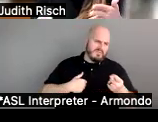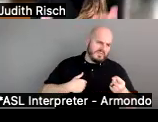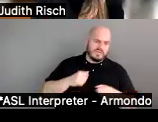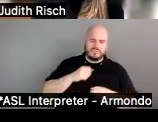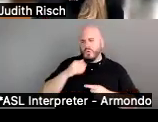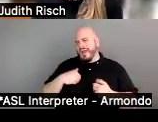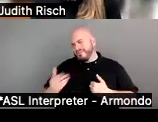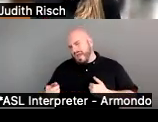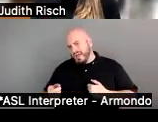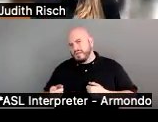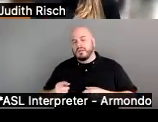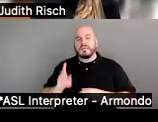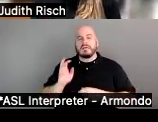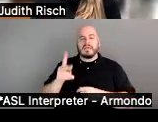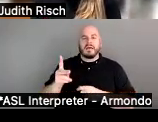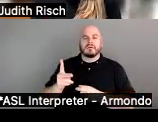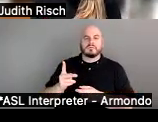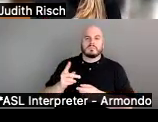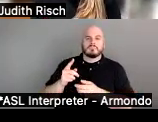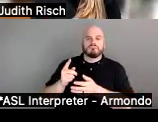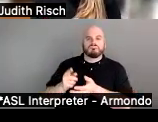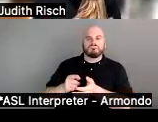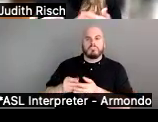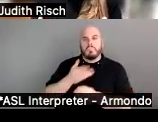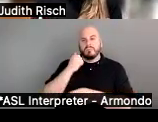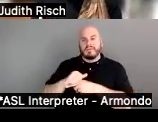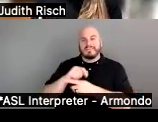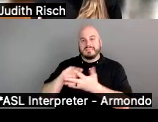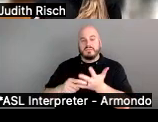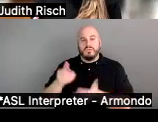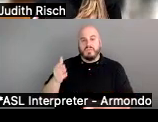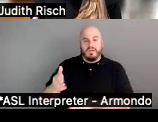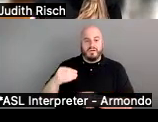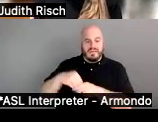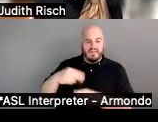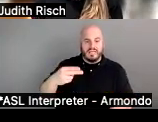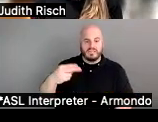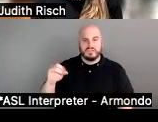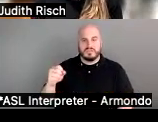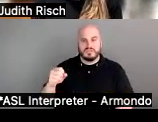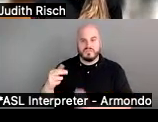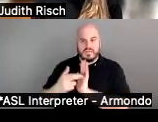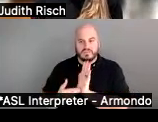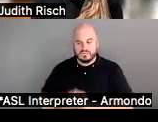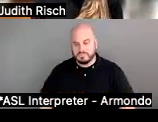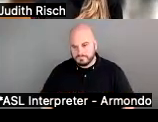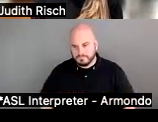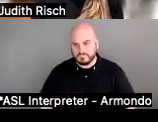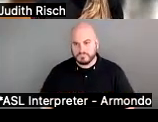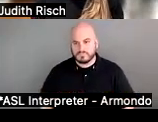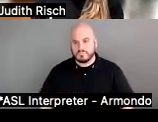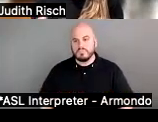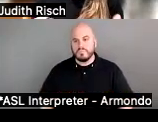kiosks provisions are in the HHS reg. They're there for reasons that I find, I